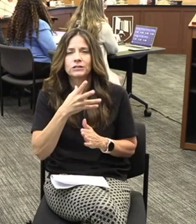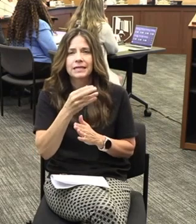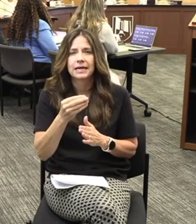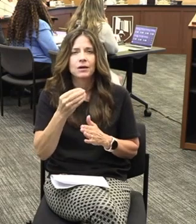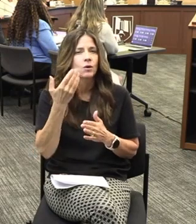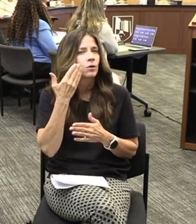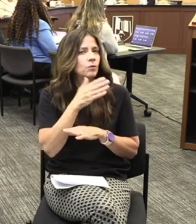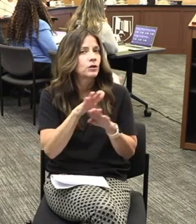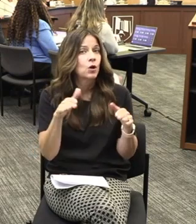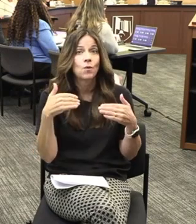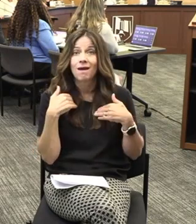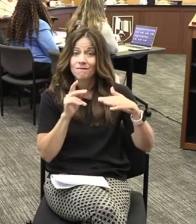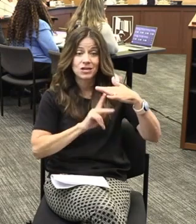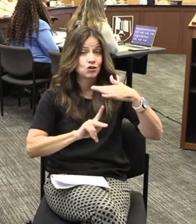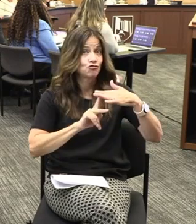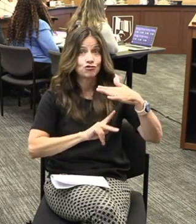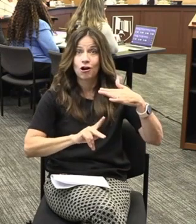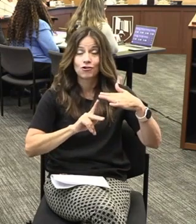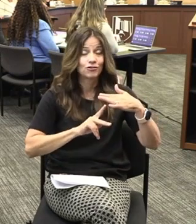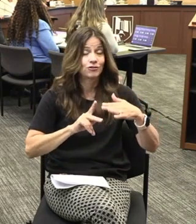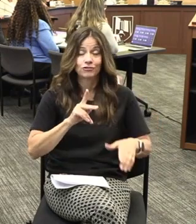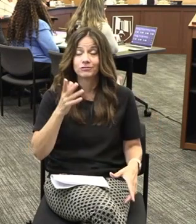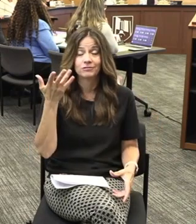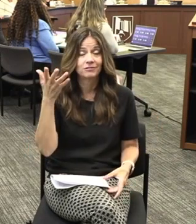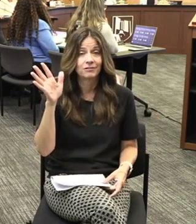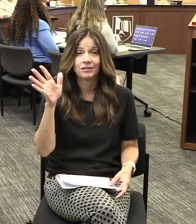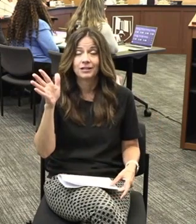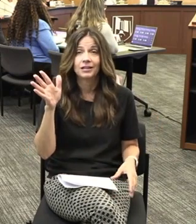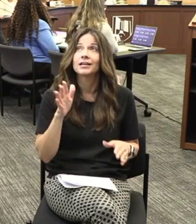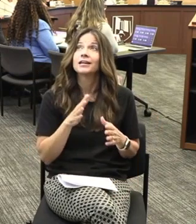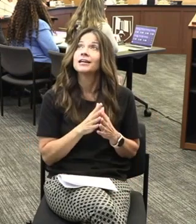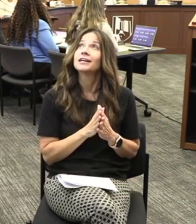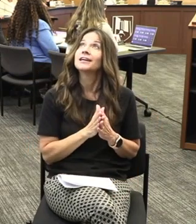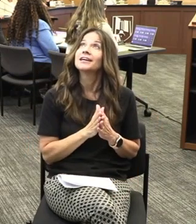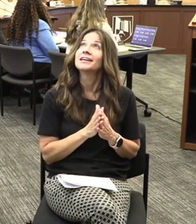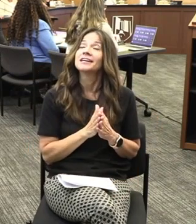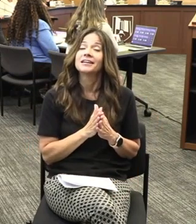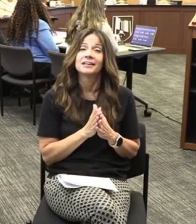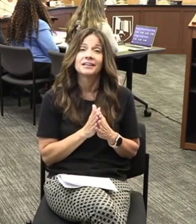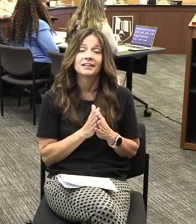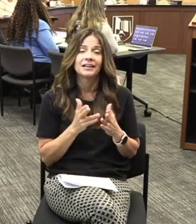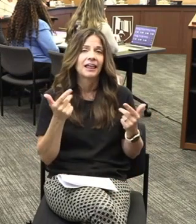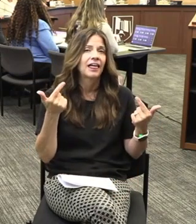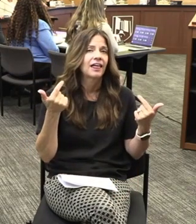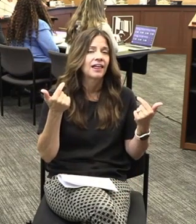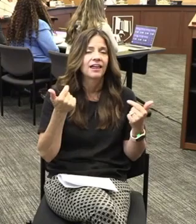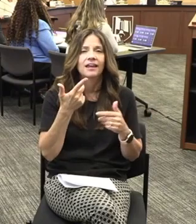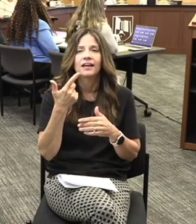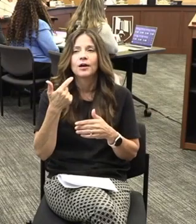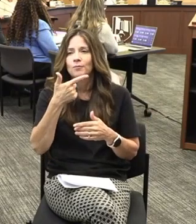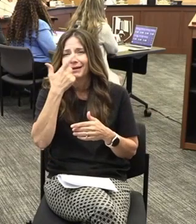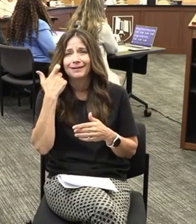no longer have kindergarteners as a part of our Future Wolves, because apparently they were